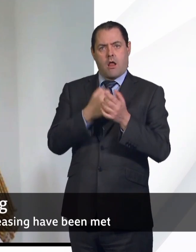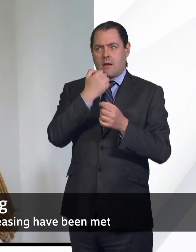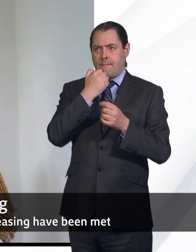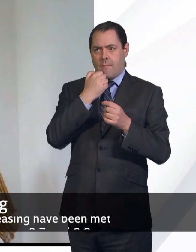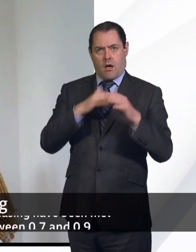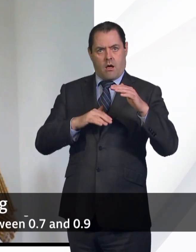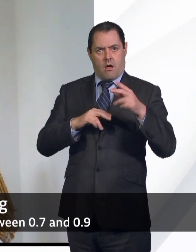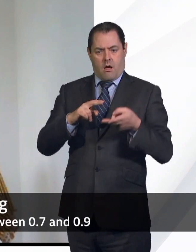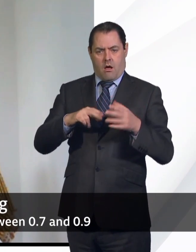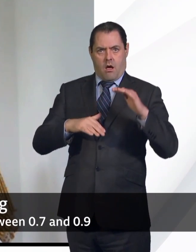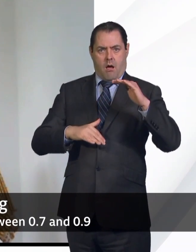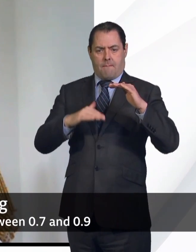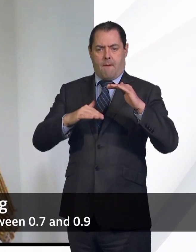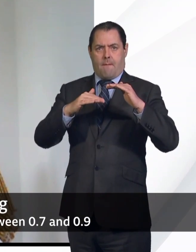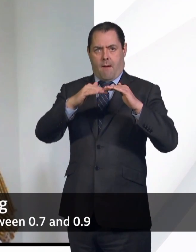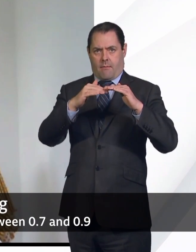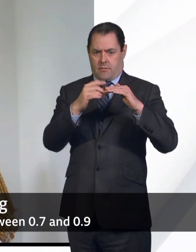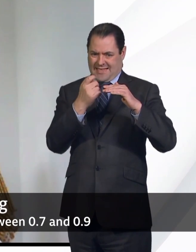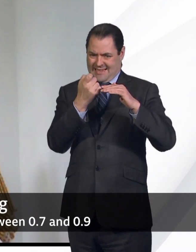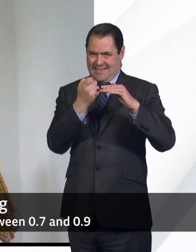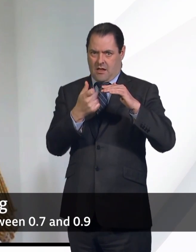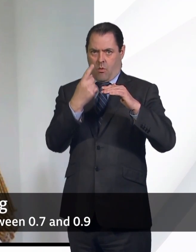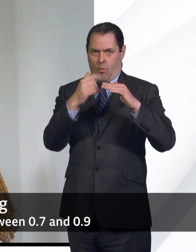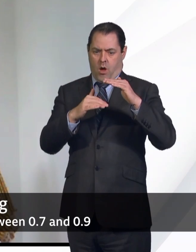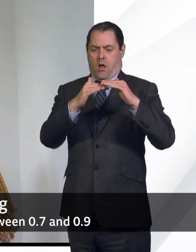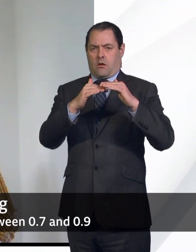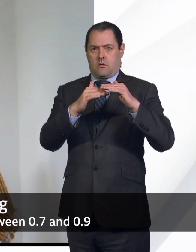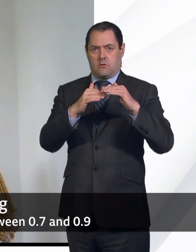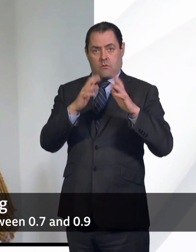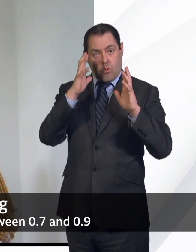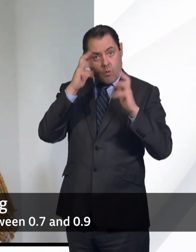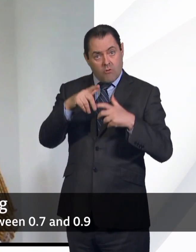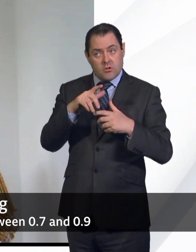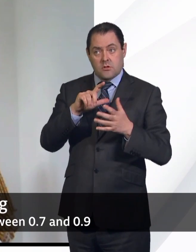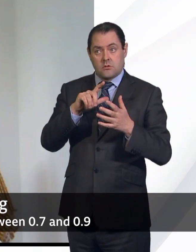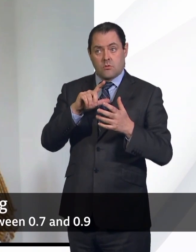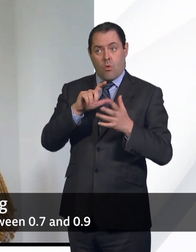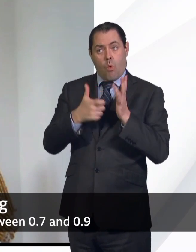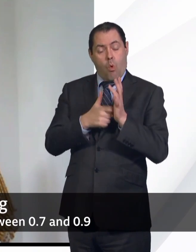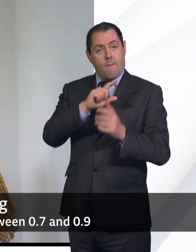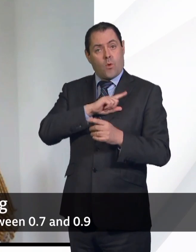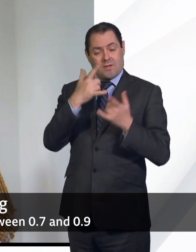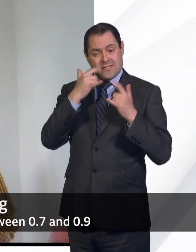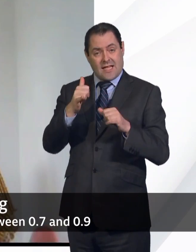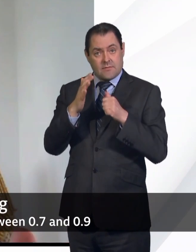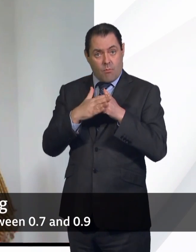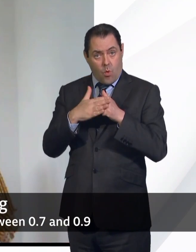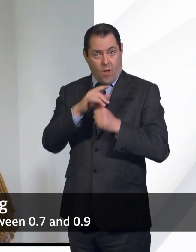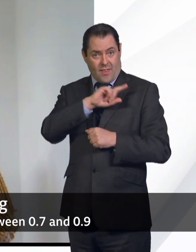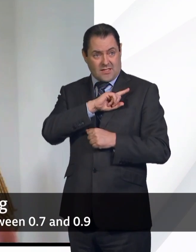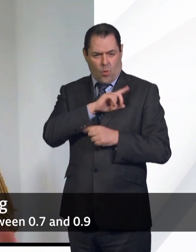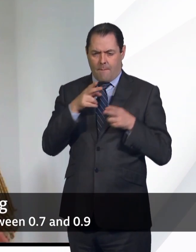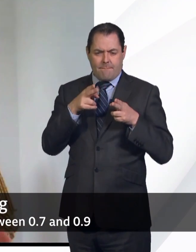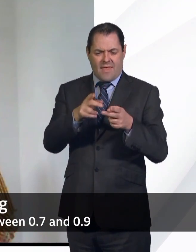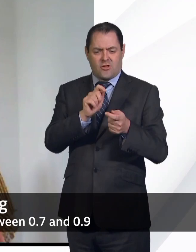now. Should people be necessarily alarmed by that, or could that be down to an increase in testing or some other change to the